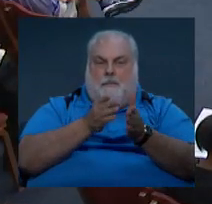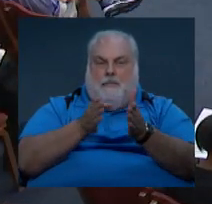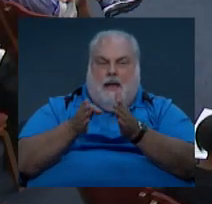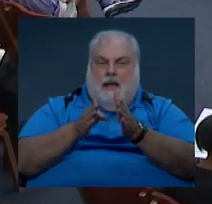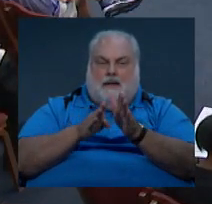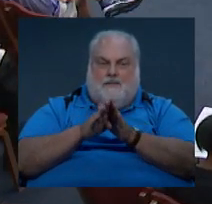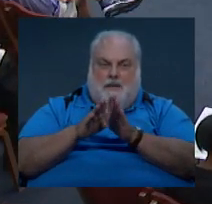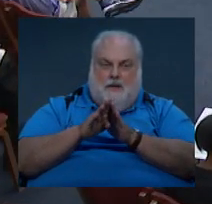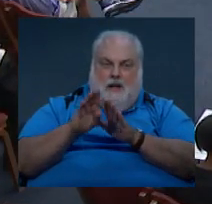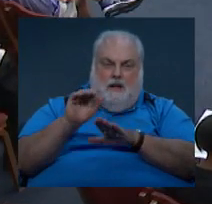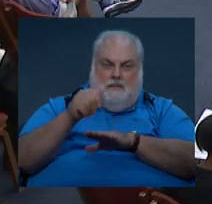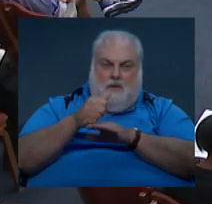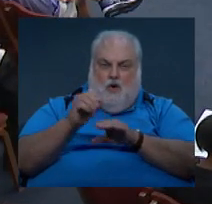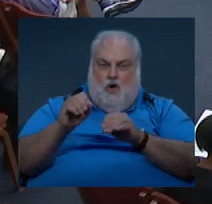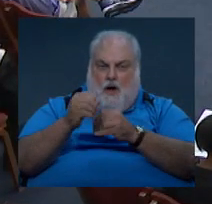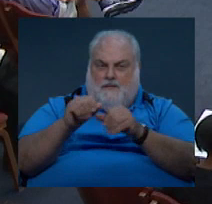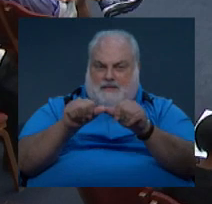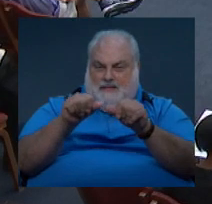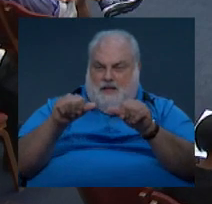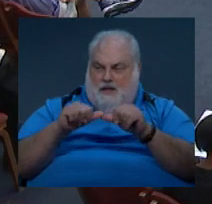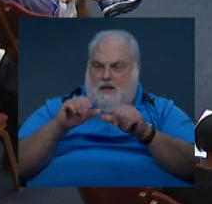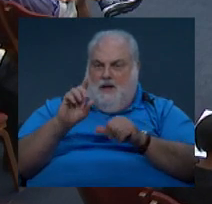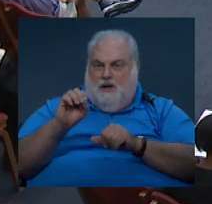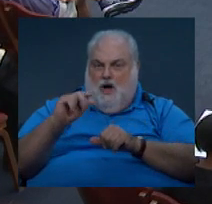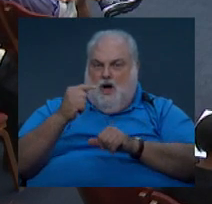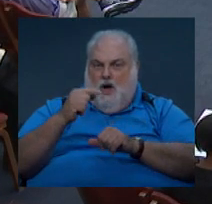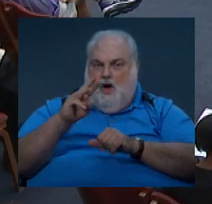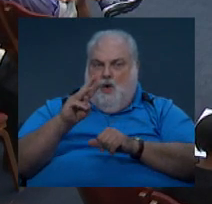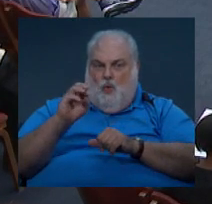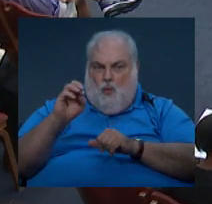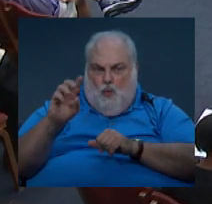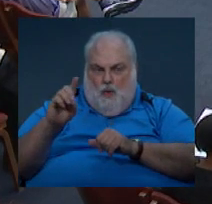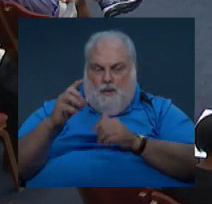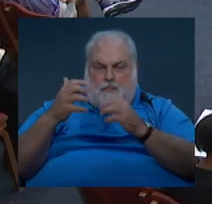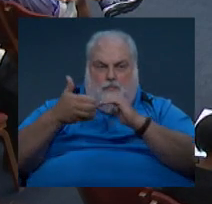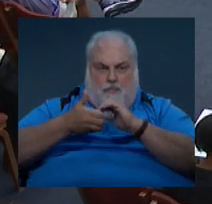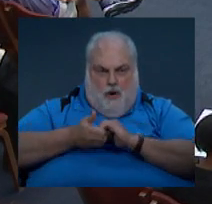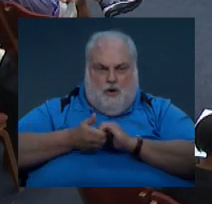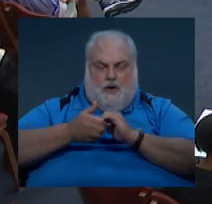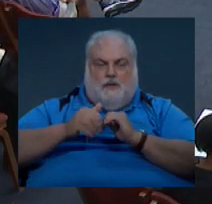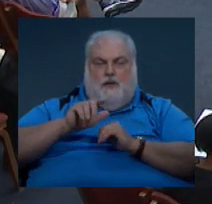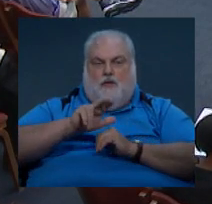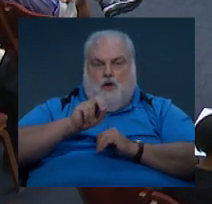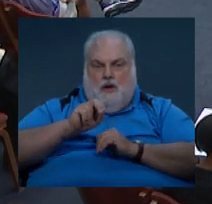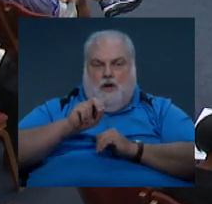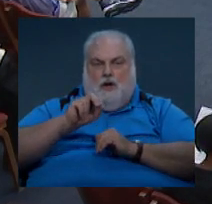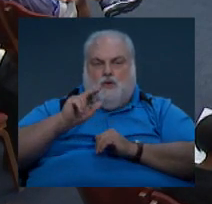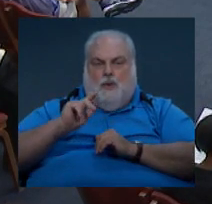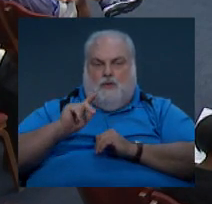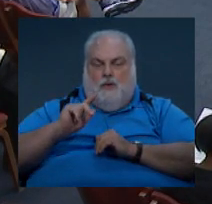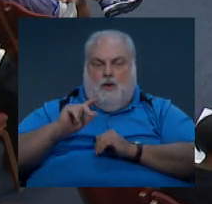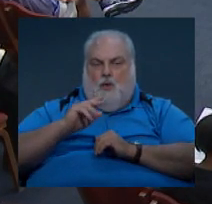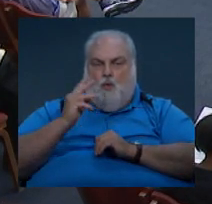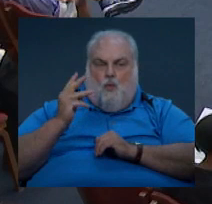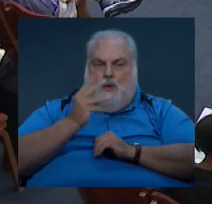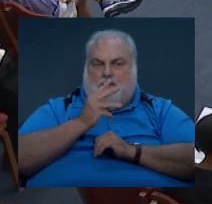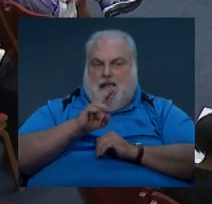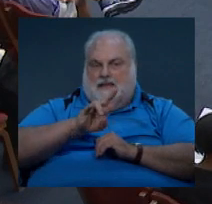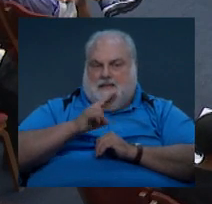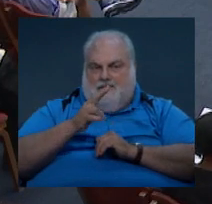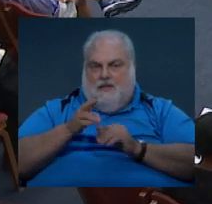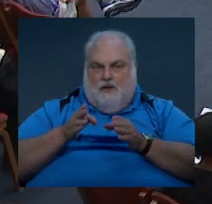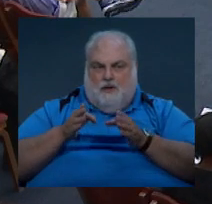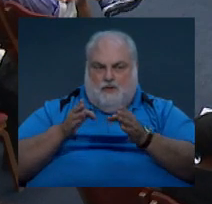zoning development, establish a plan office district titled Dogwood Partners, short form PDO, located at 3023 West 7th Street, Little